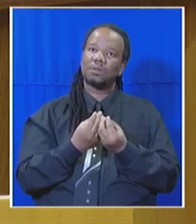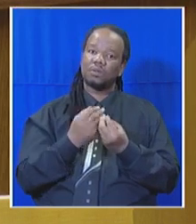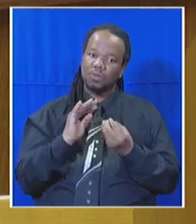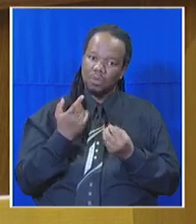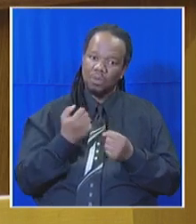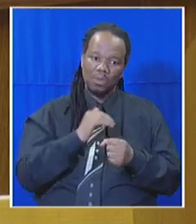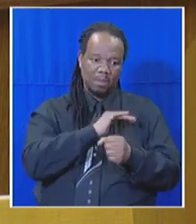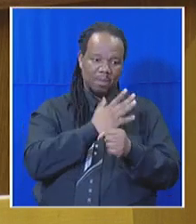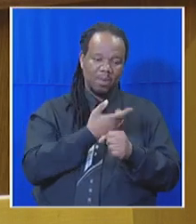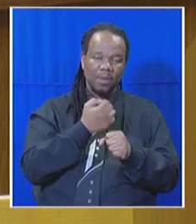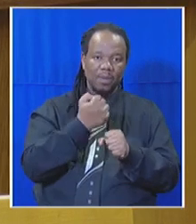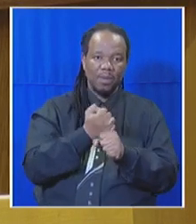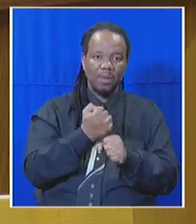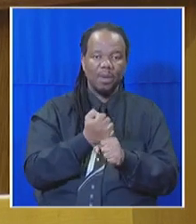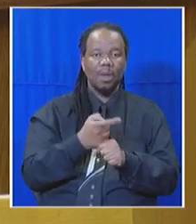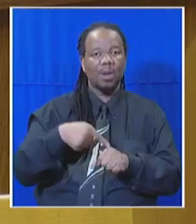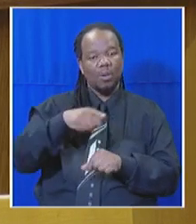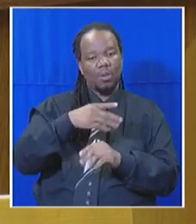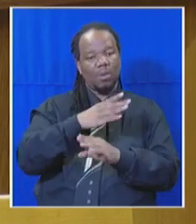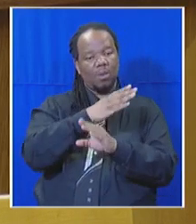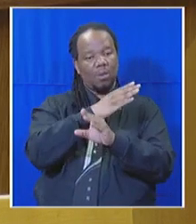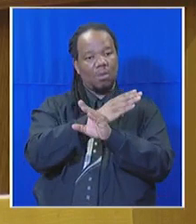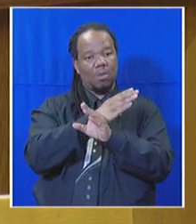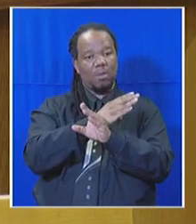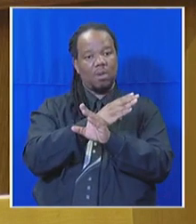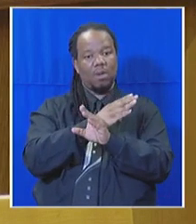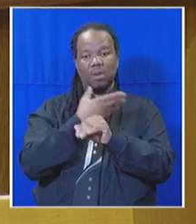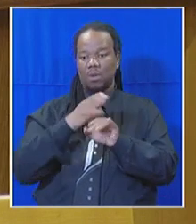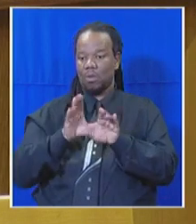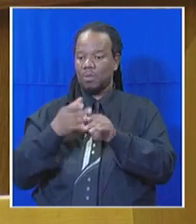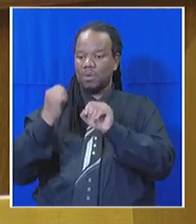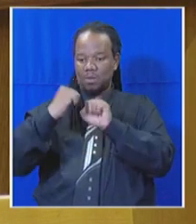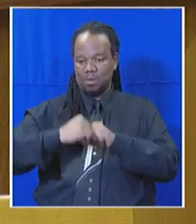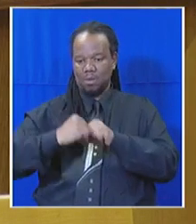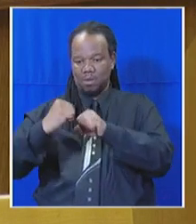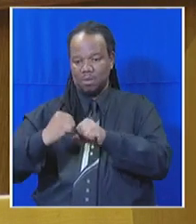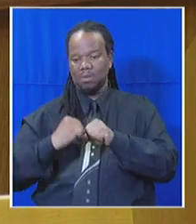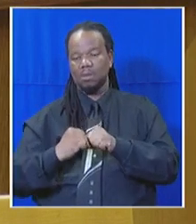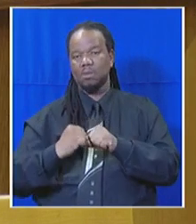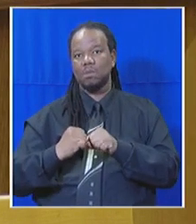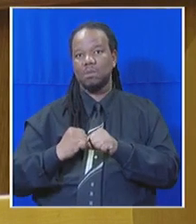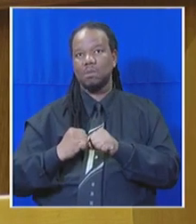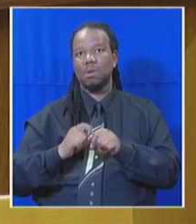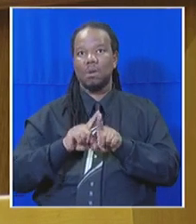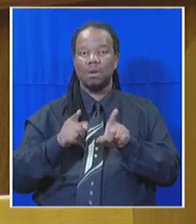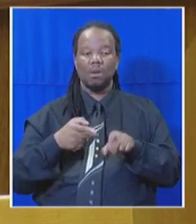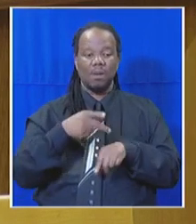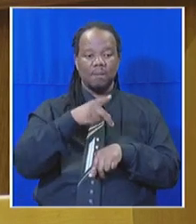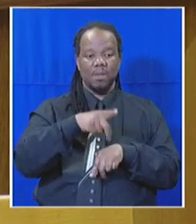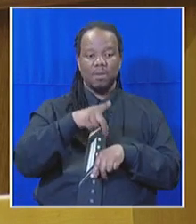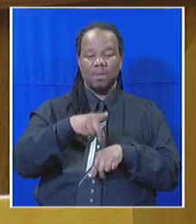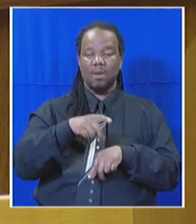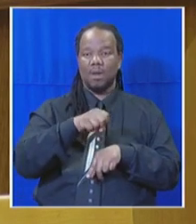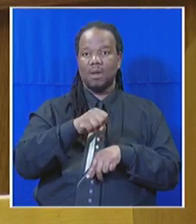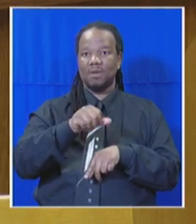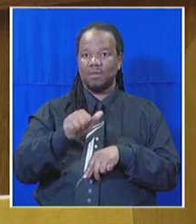mandate. COPE agrees with the committee, of course, as well as with the PPSA of